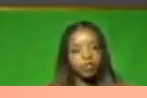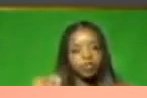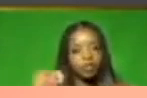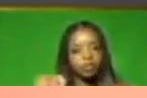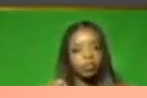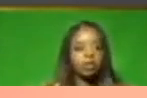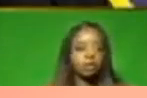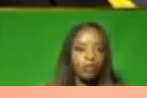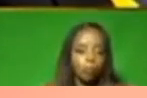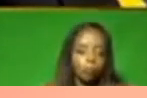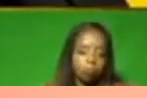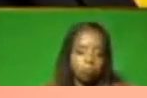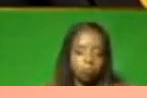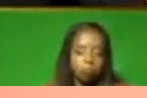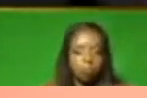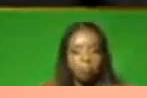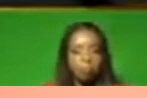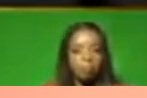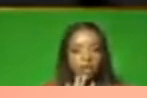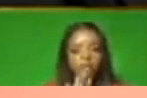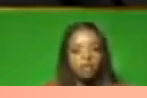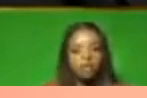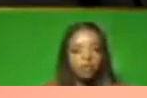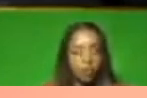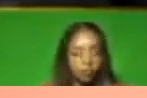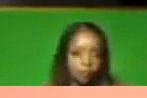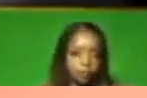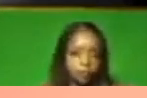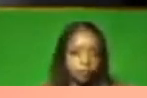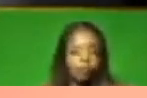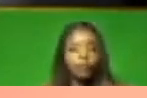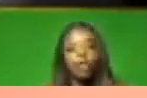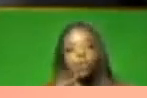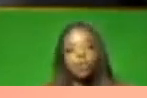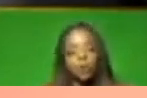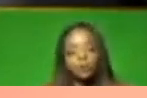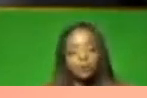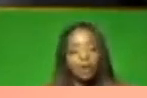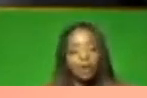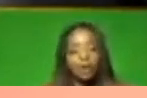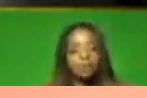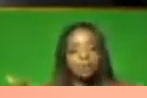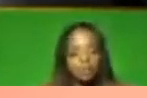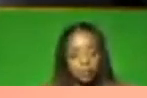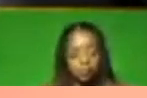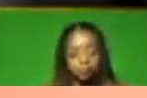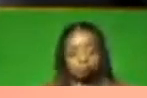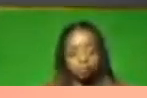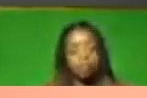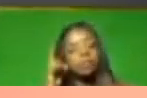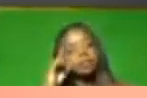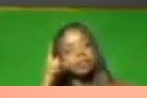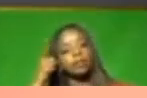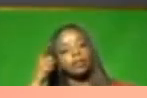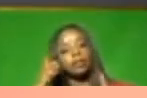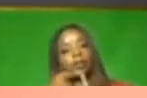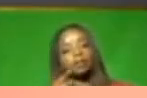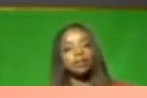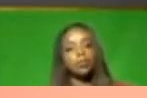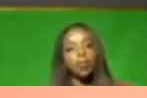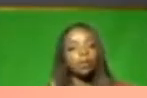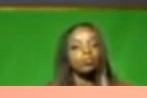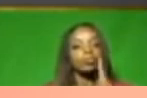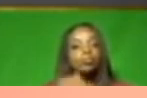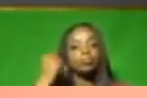next 5 years. In 2018, we set a target of mobilizing 1.2